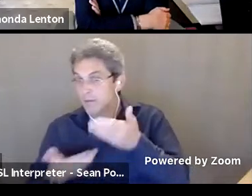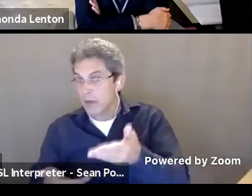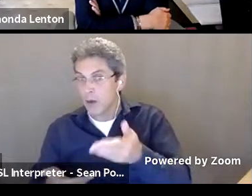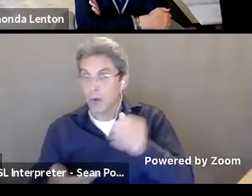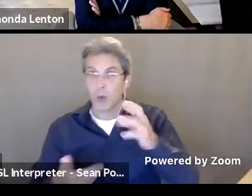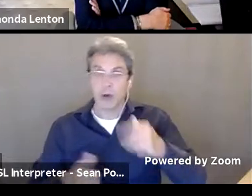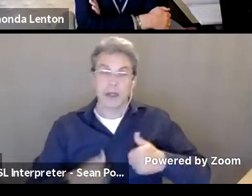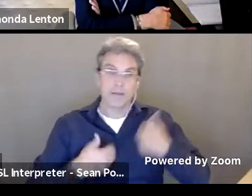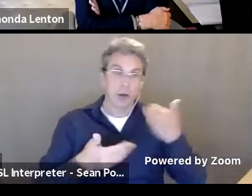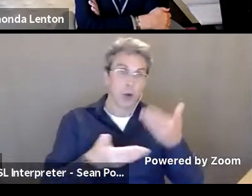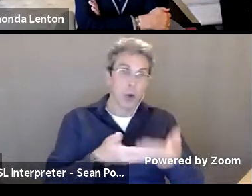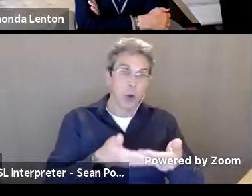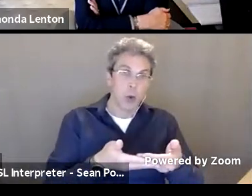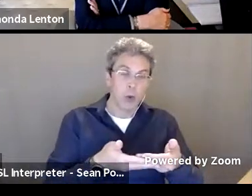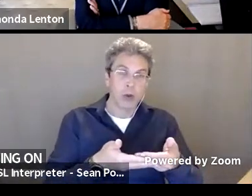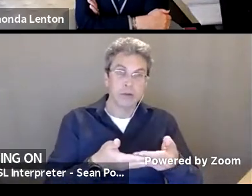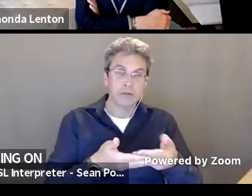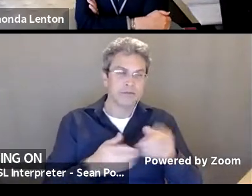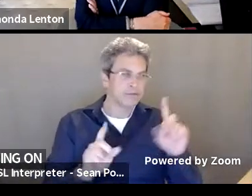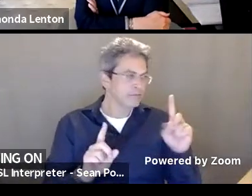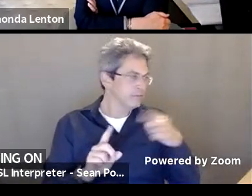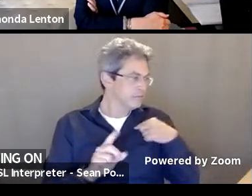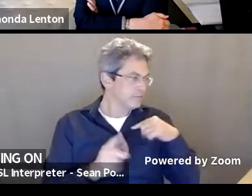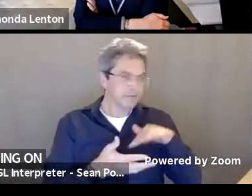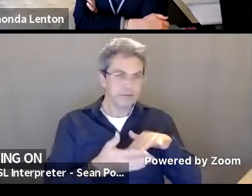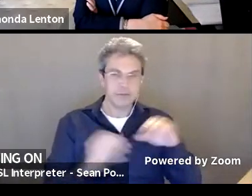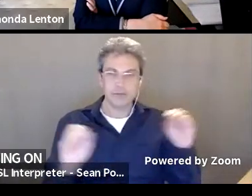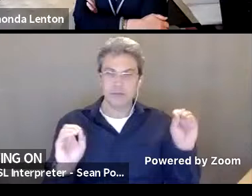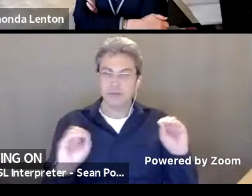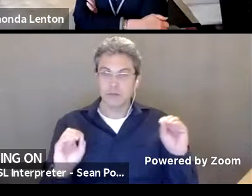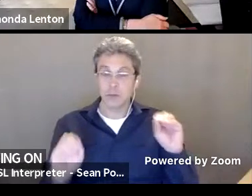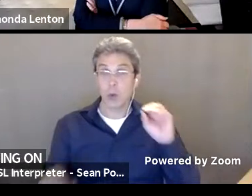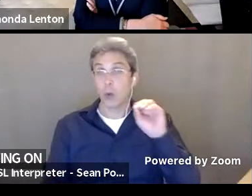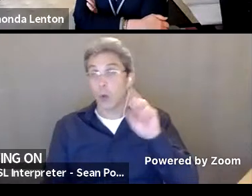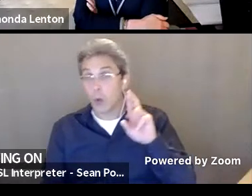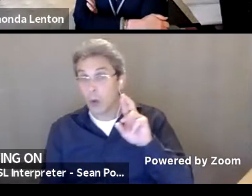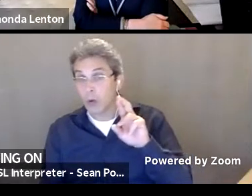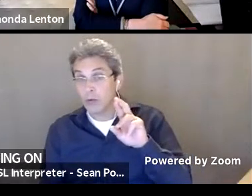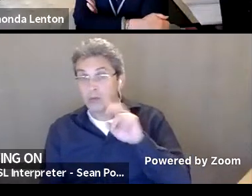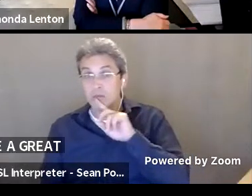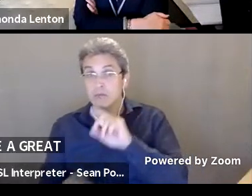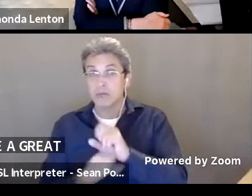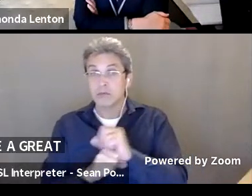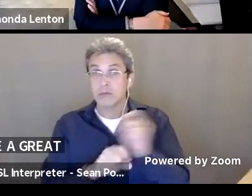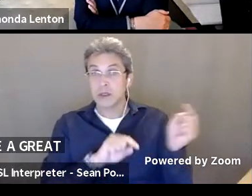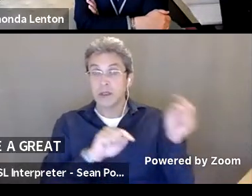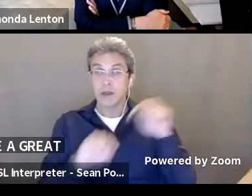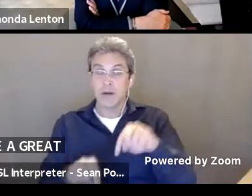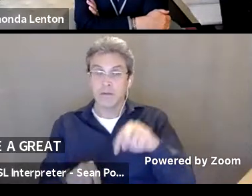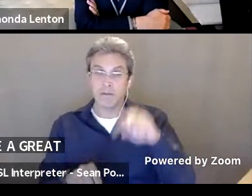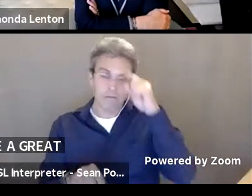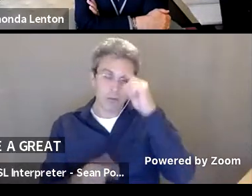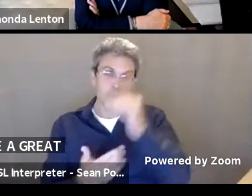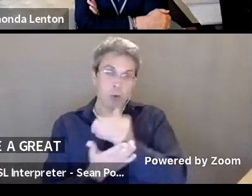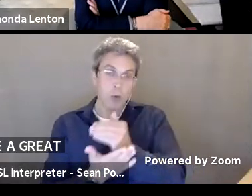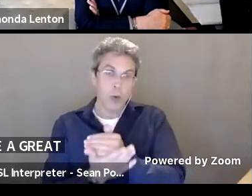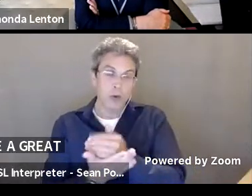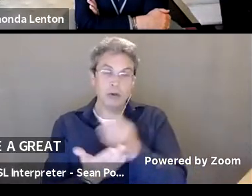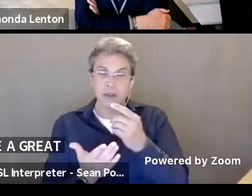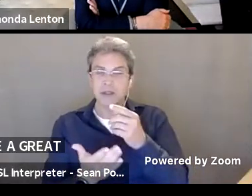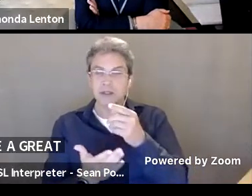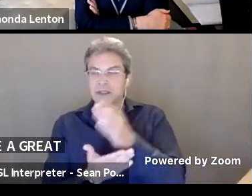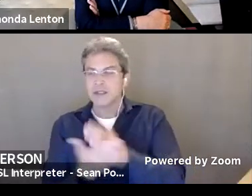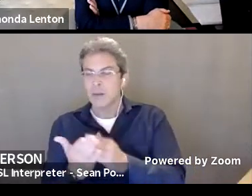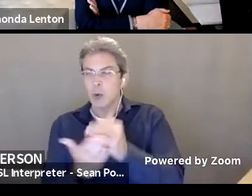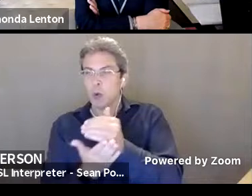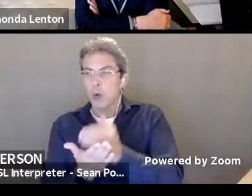and don't have a great study space, or they might even be coming in for an in-person course such as a lab this fall. We have a few